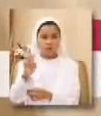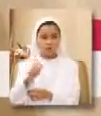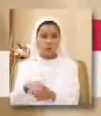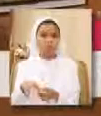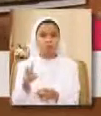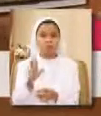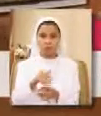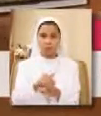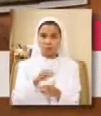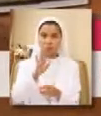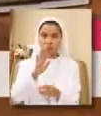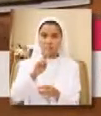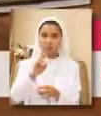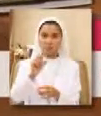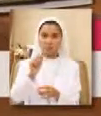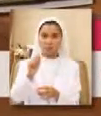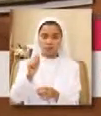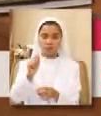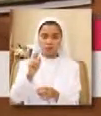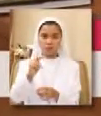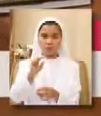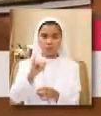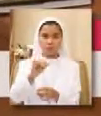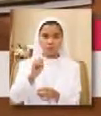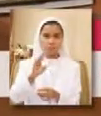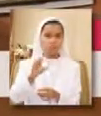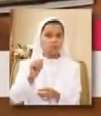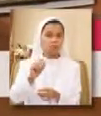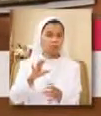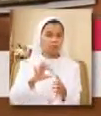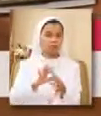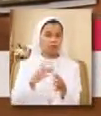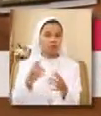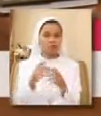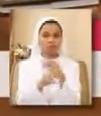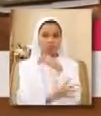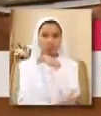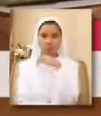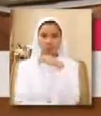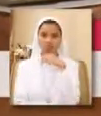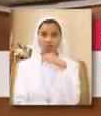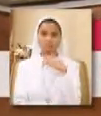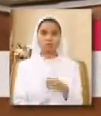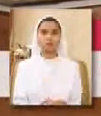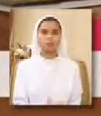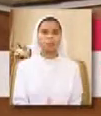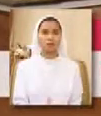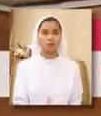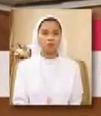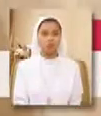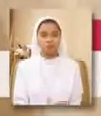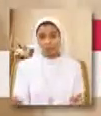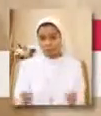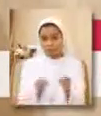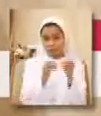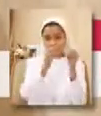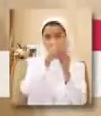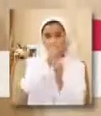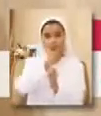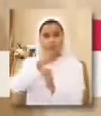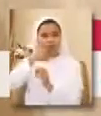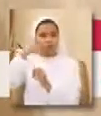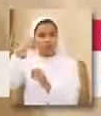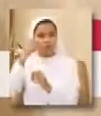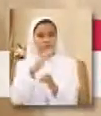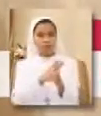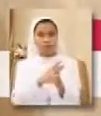So the lady suggested, what about Compassionate Franciscan yeah, Sister of the I think Poor? That's better, yeah. It was